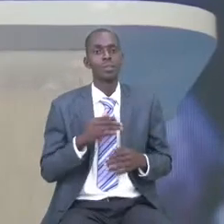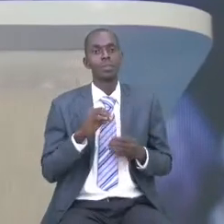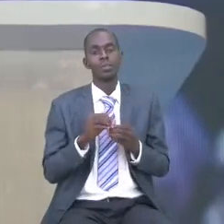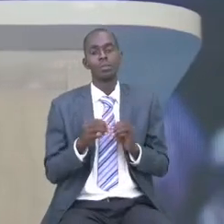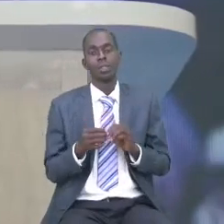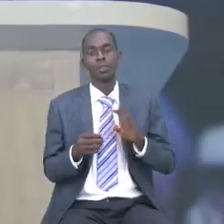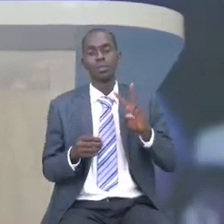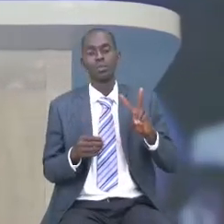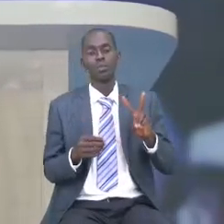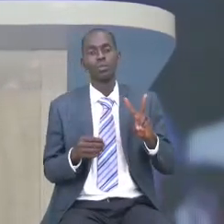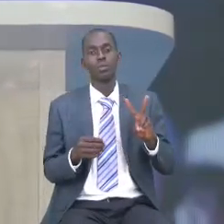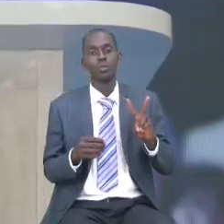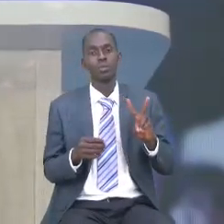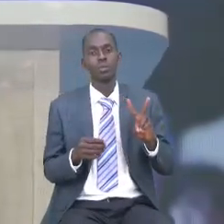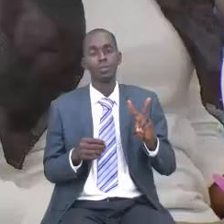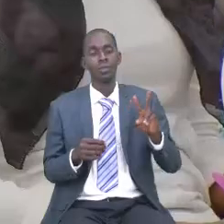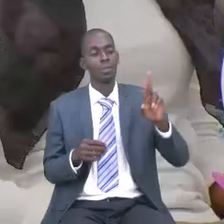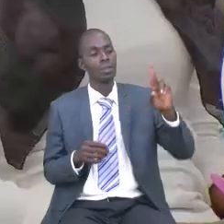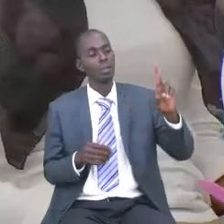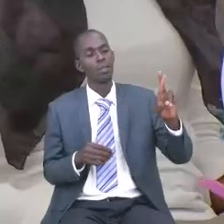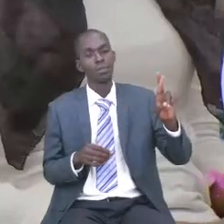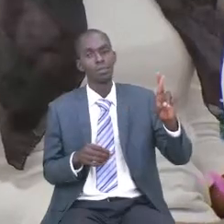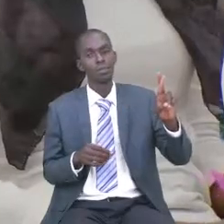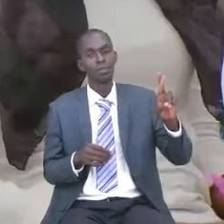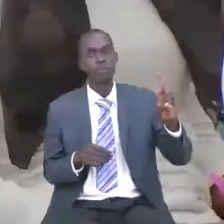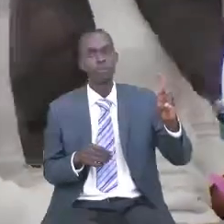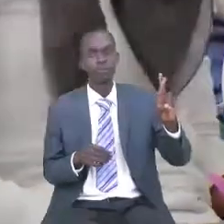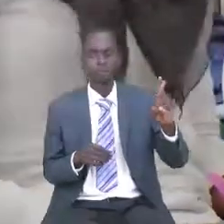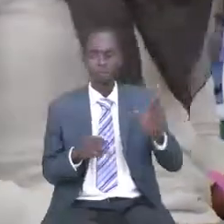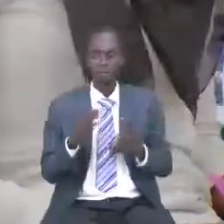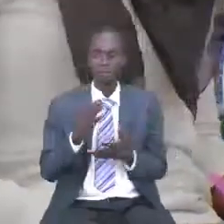we have our